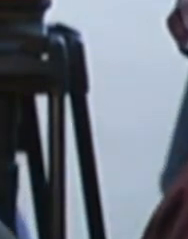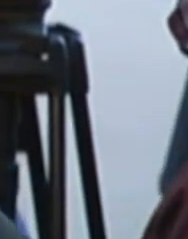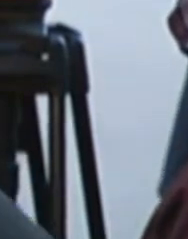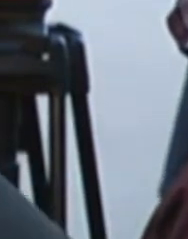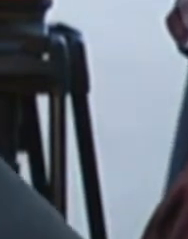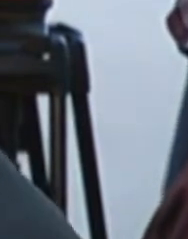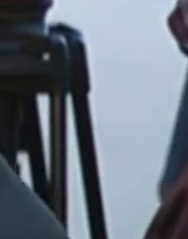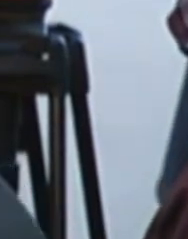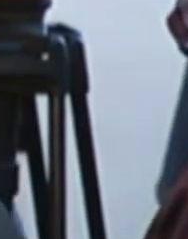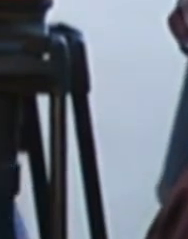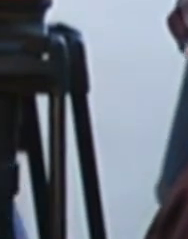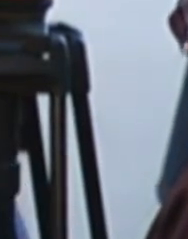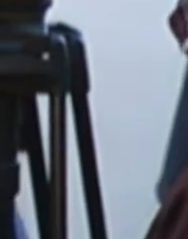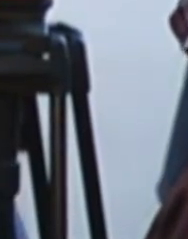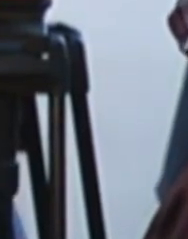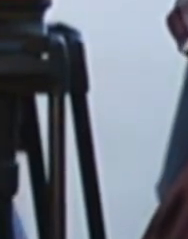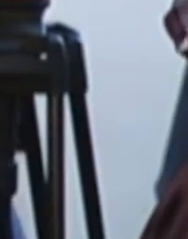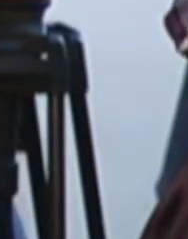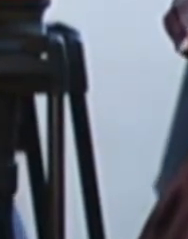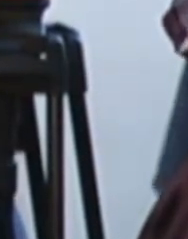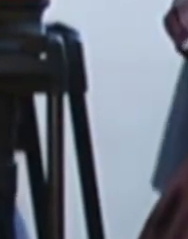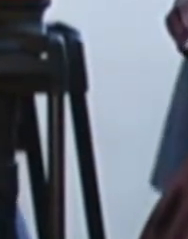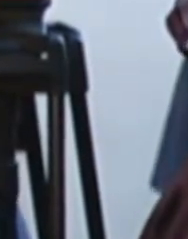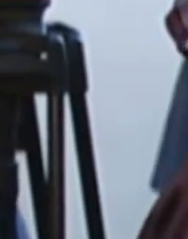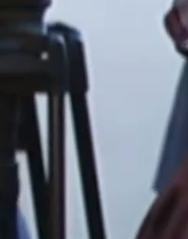authorities to establish